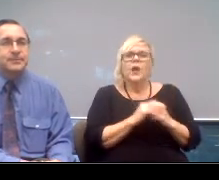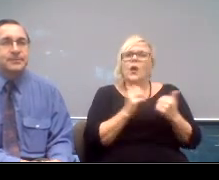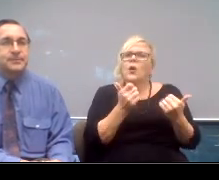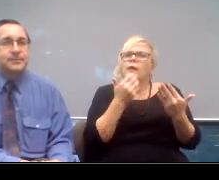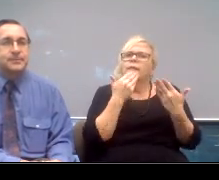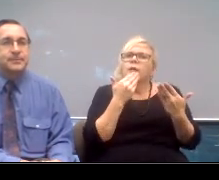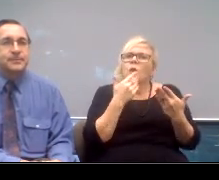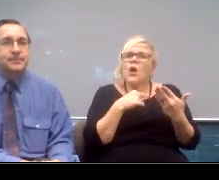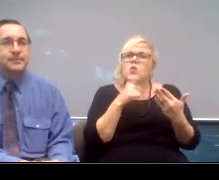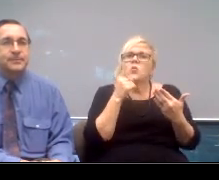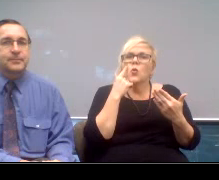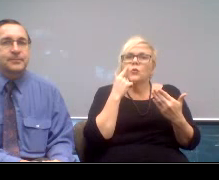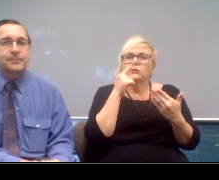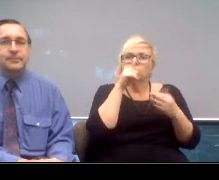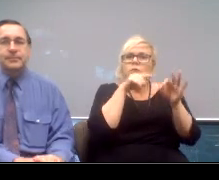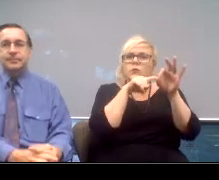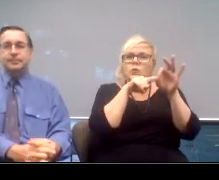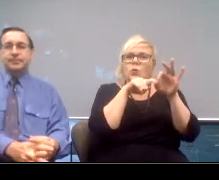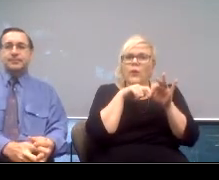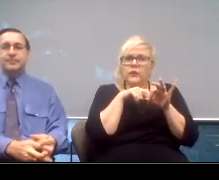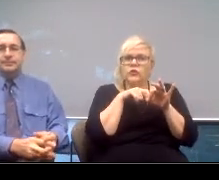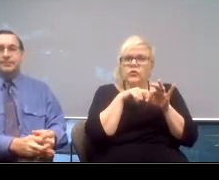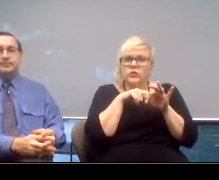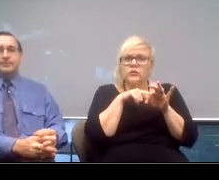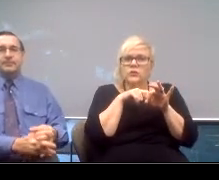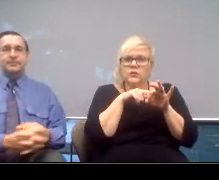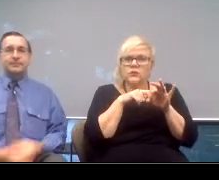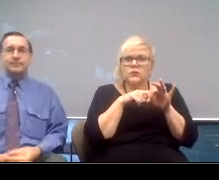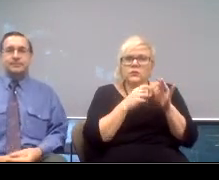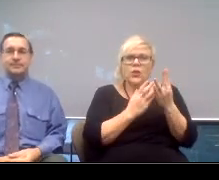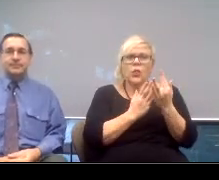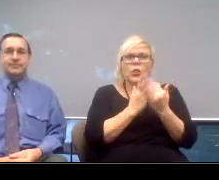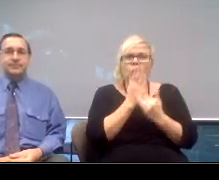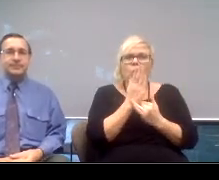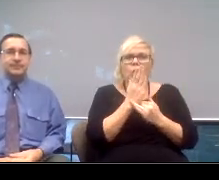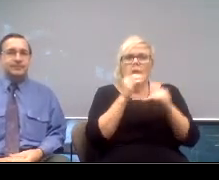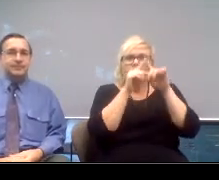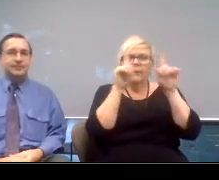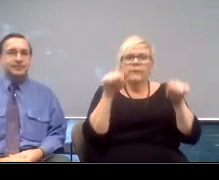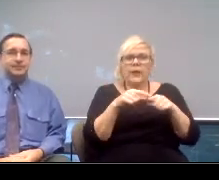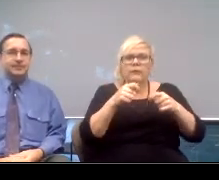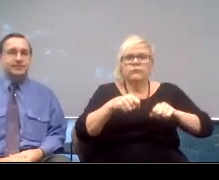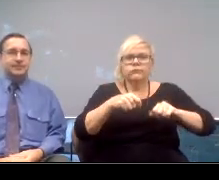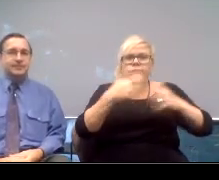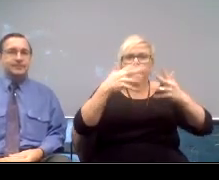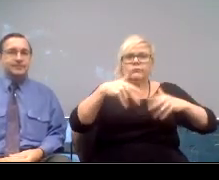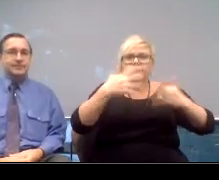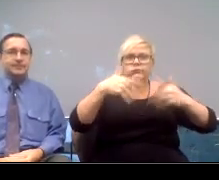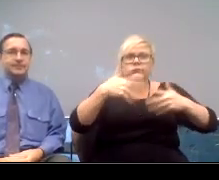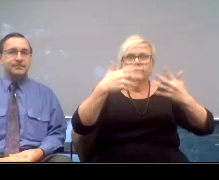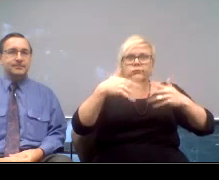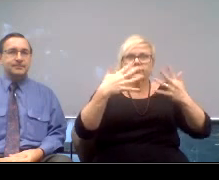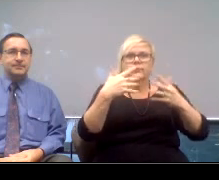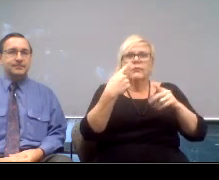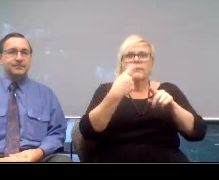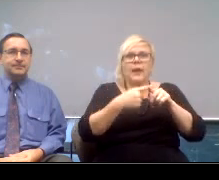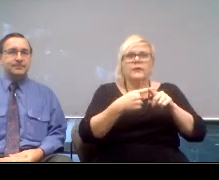notice that the questions are coming thick and fast via our question pane, but also via our